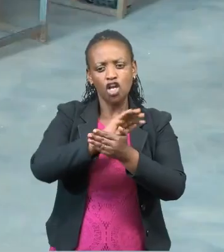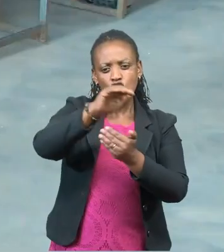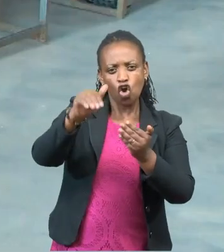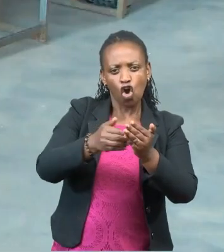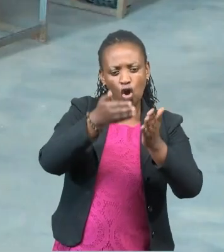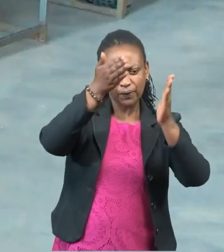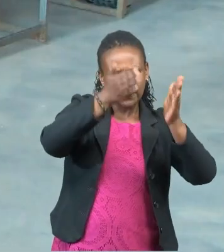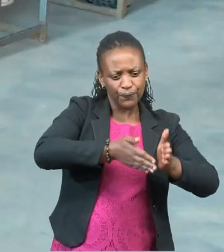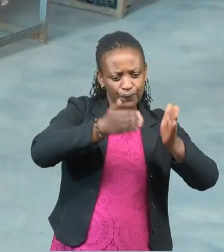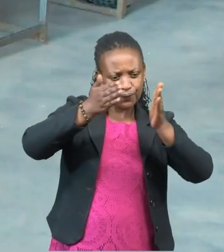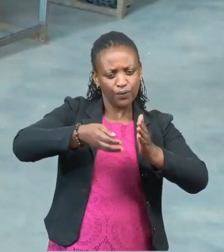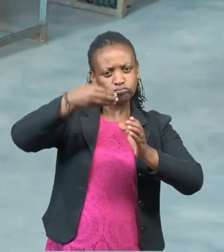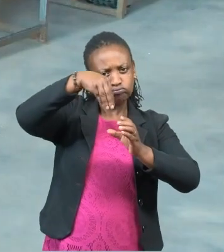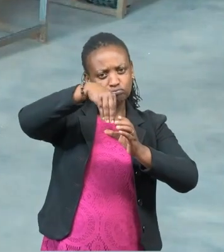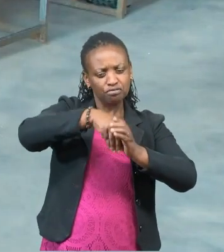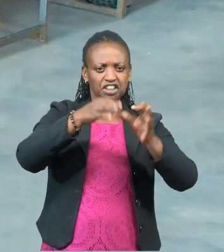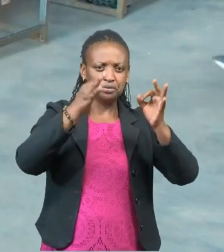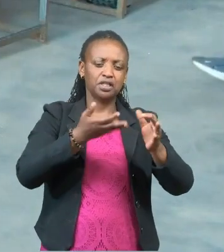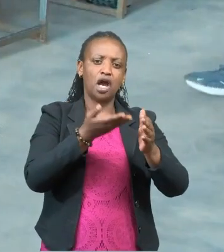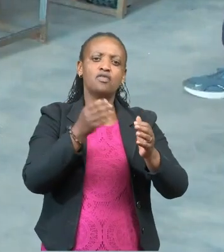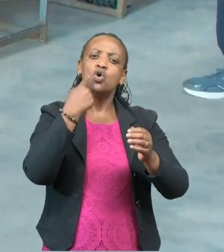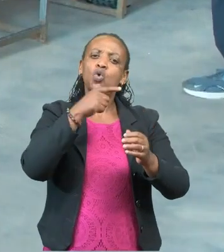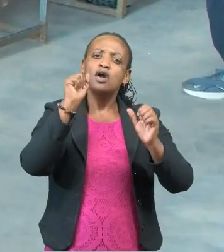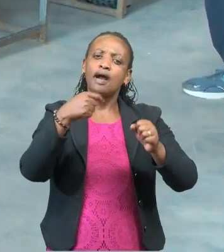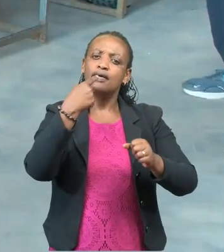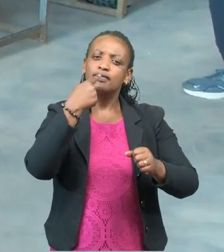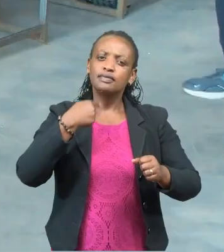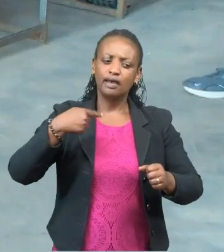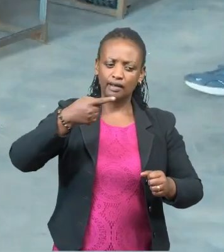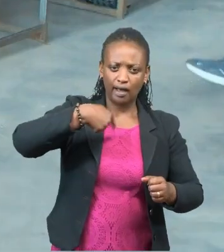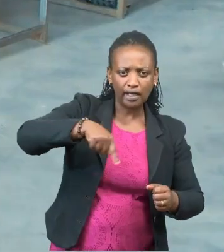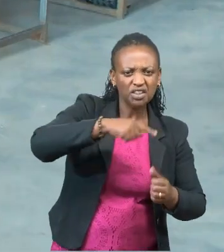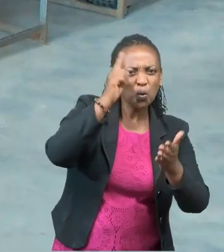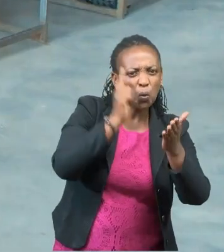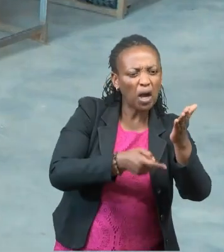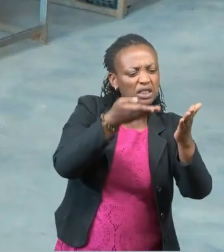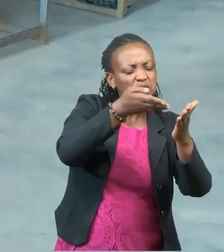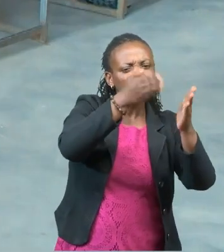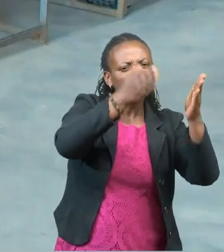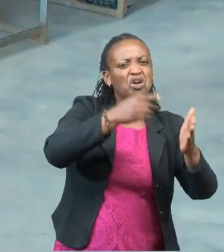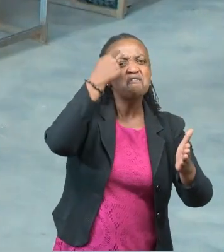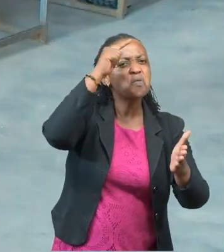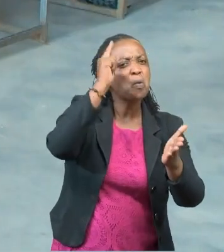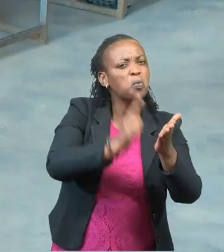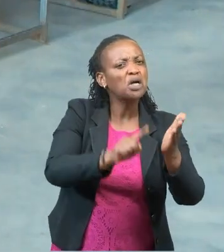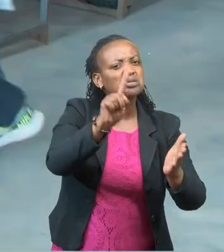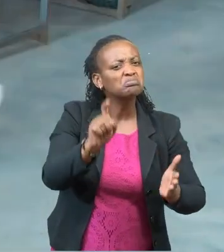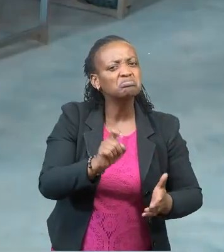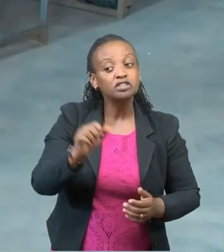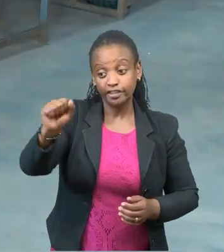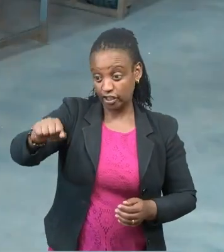and they are all containers. Who can tell us what are these containers